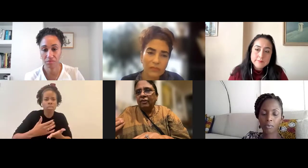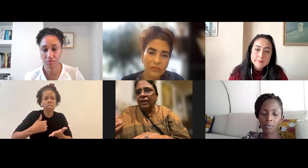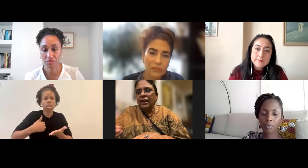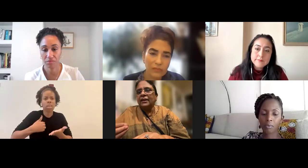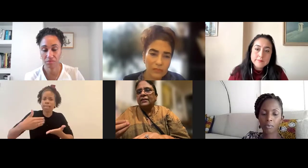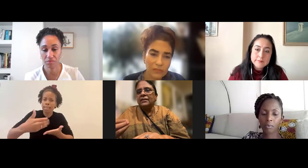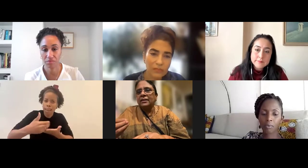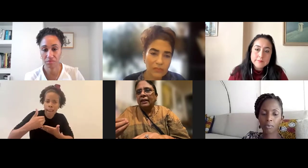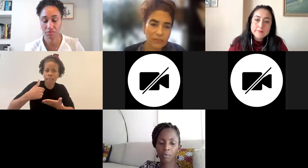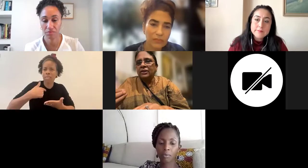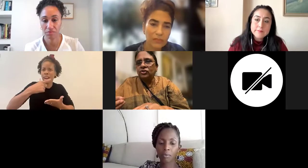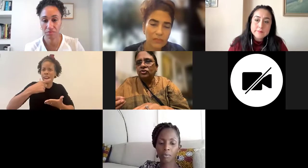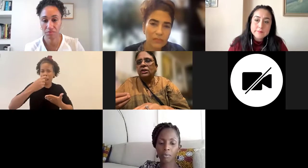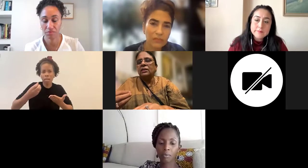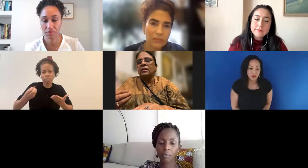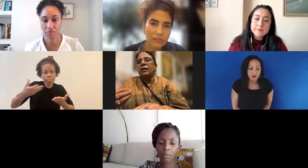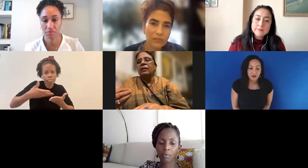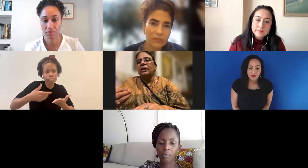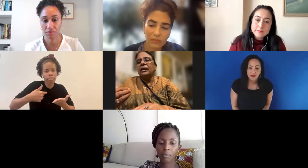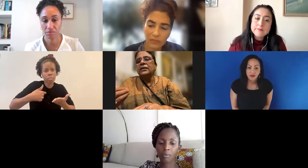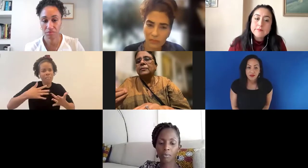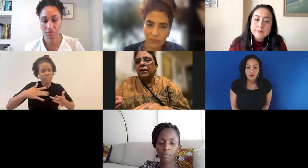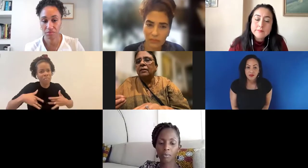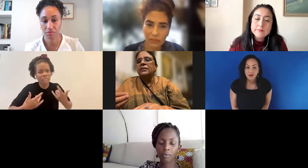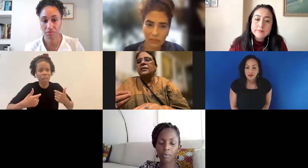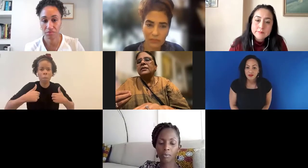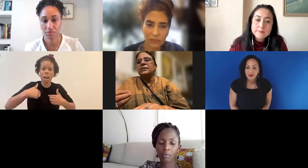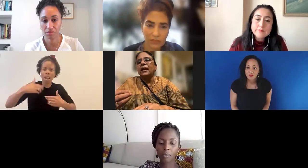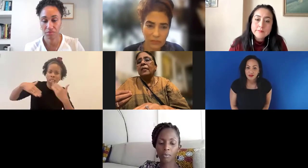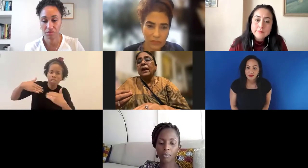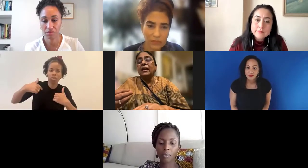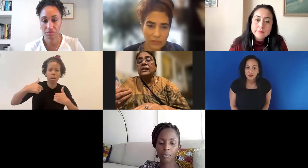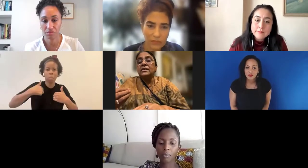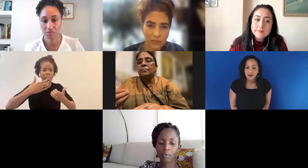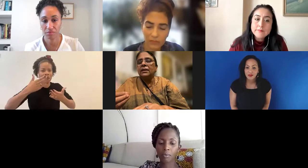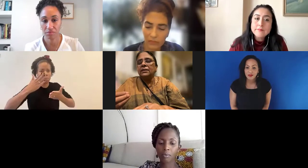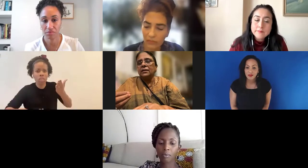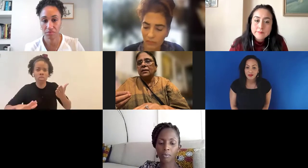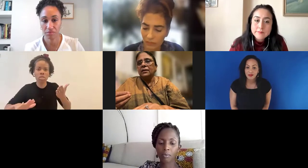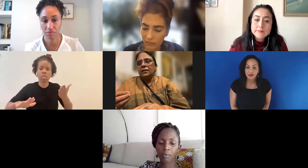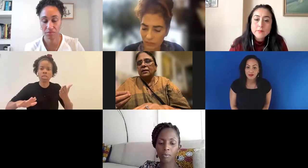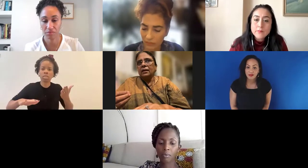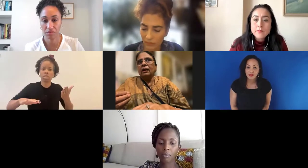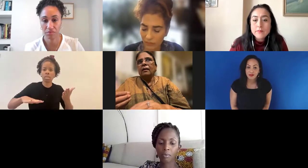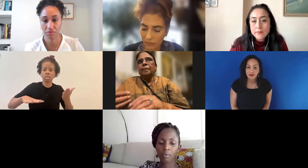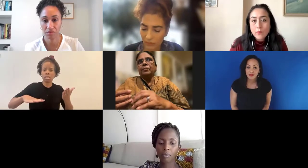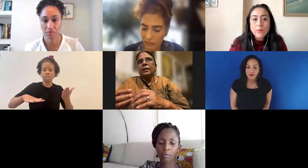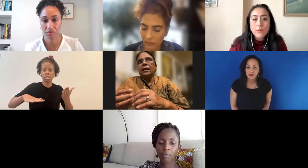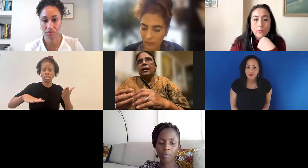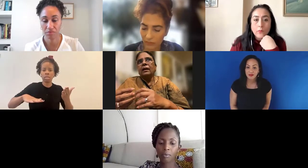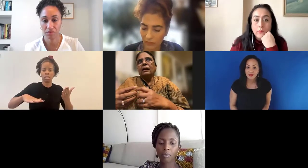their feelings, their history, their experiences, and their intimate